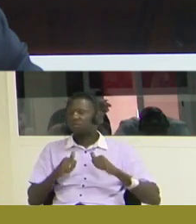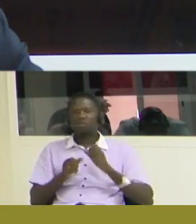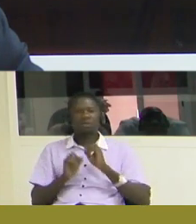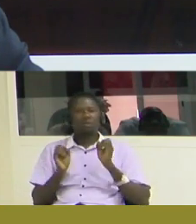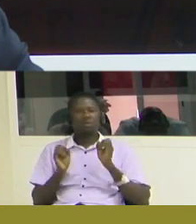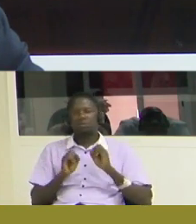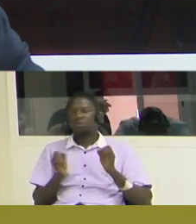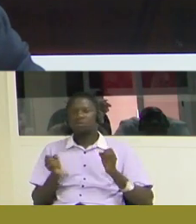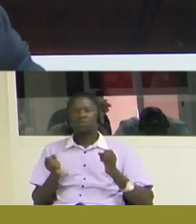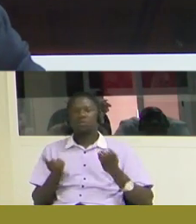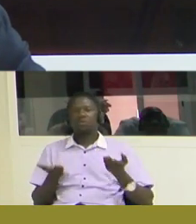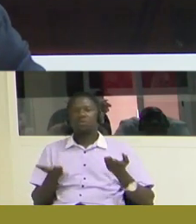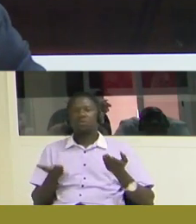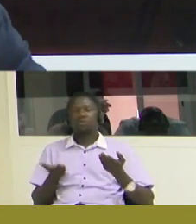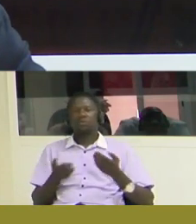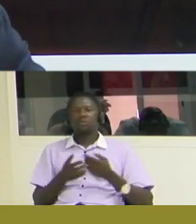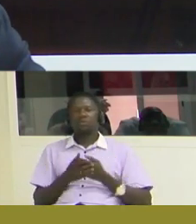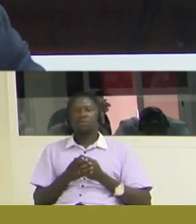way